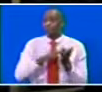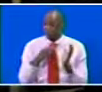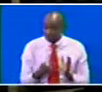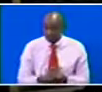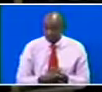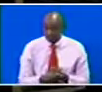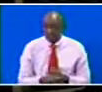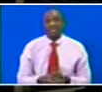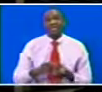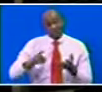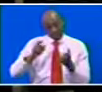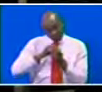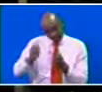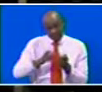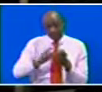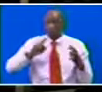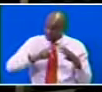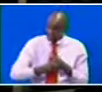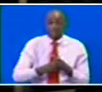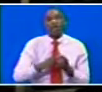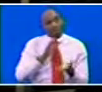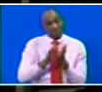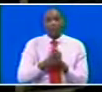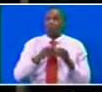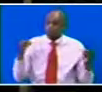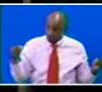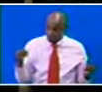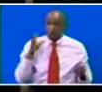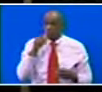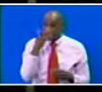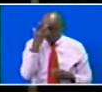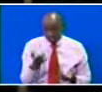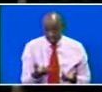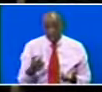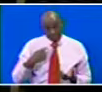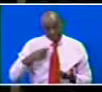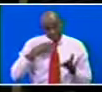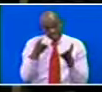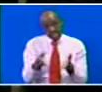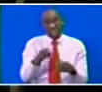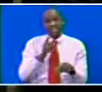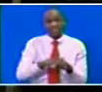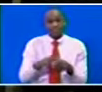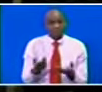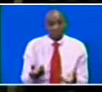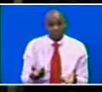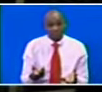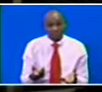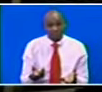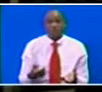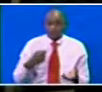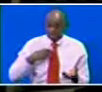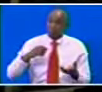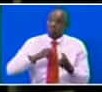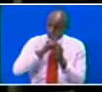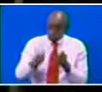that the tallying process will take a bit longer, and bearing in mind, because I was here during the Jubilee nominations, the tallying process